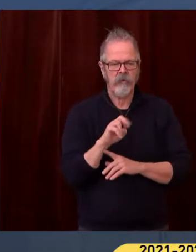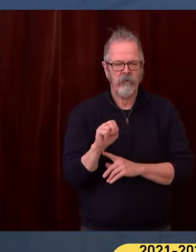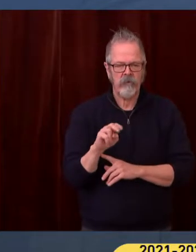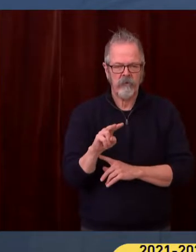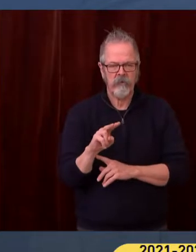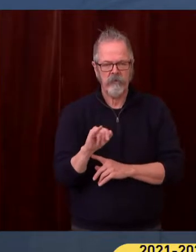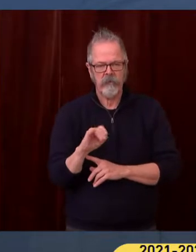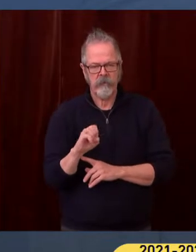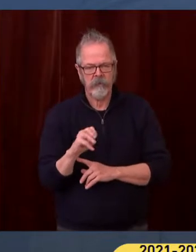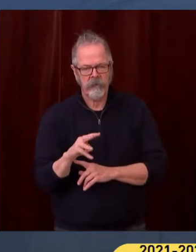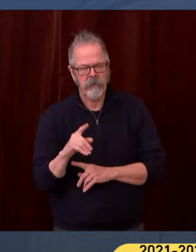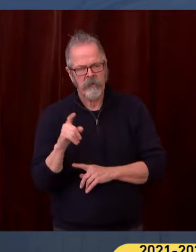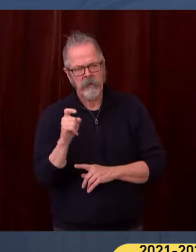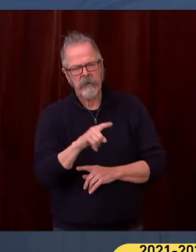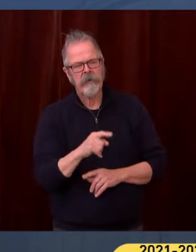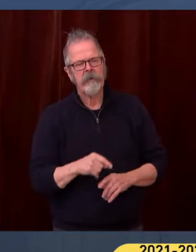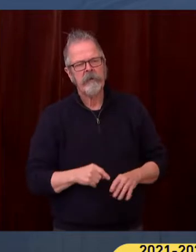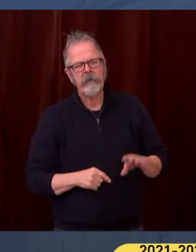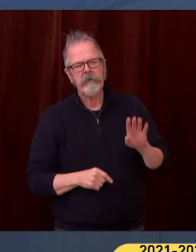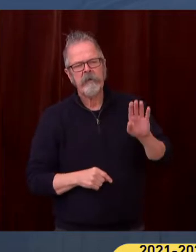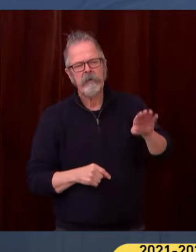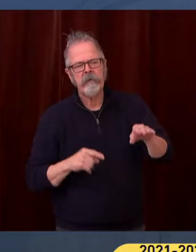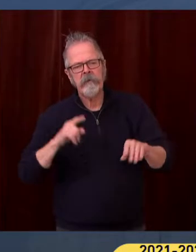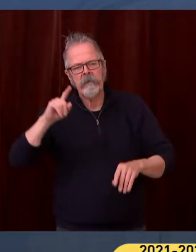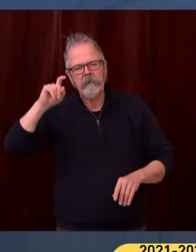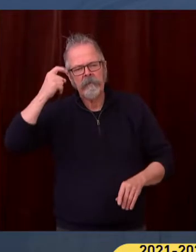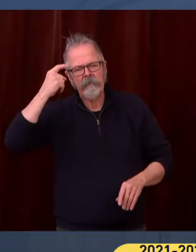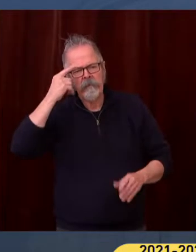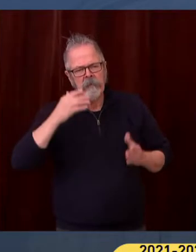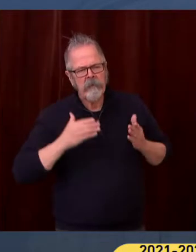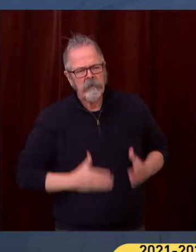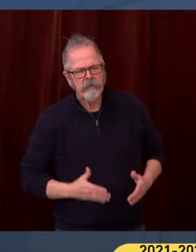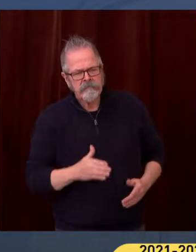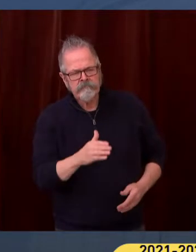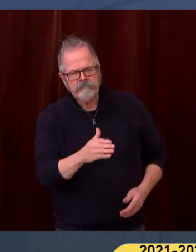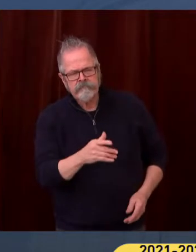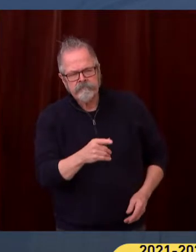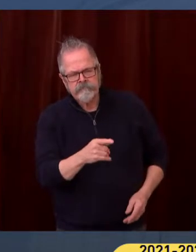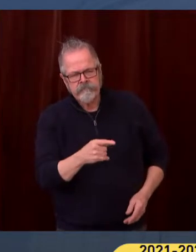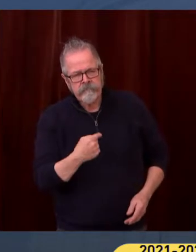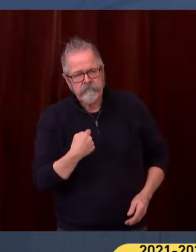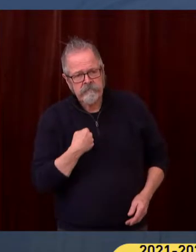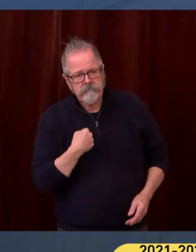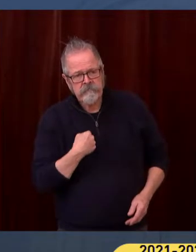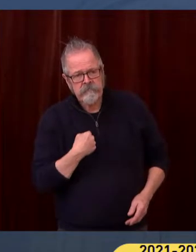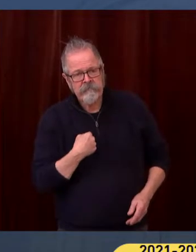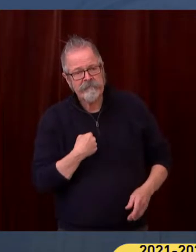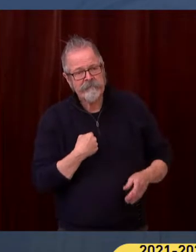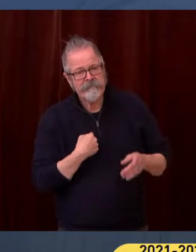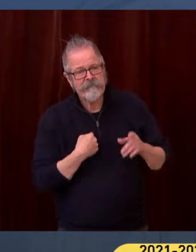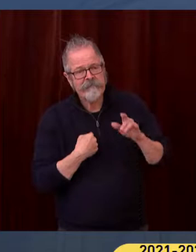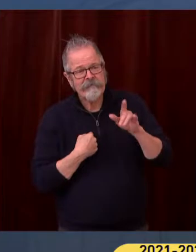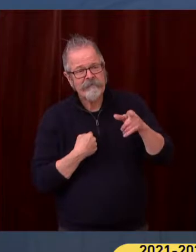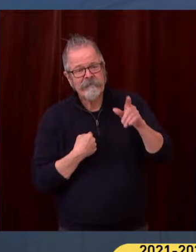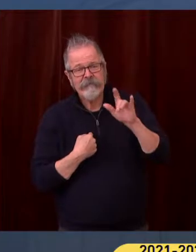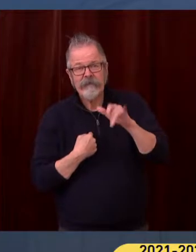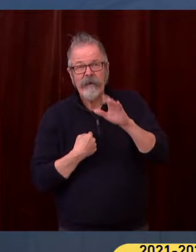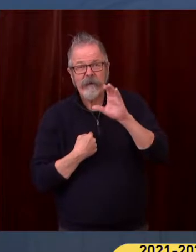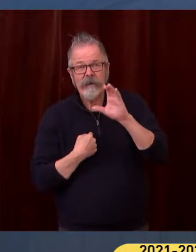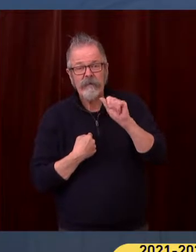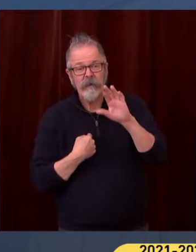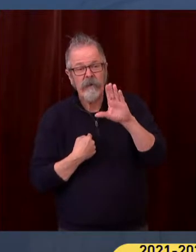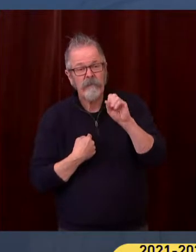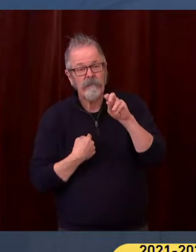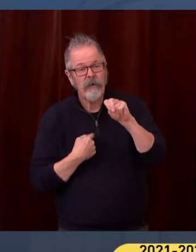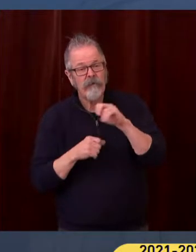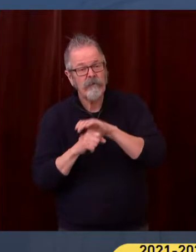the carbon emissions allowance caps and the money raising for projects,